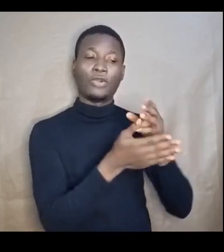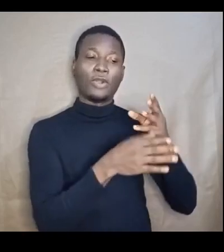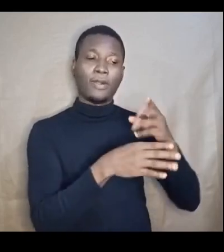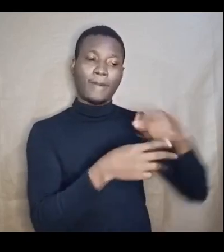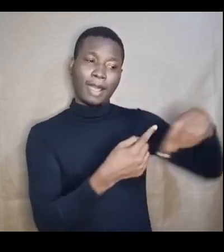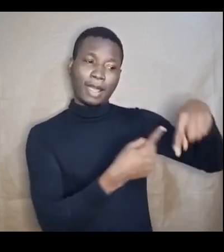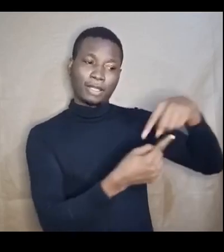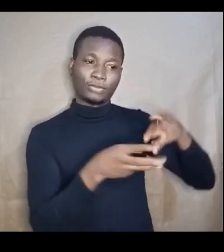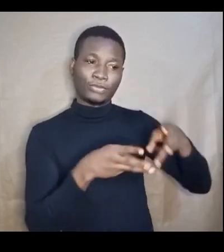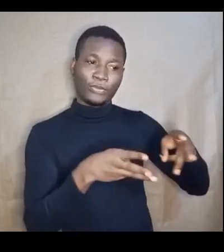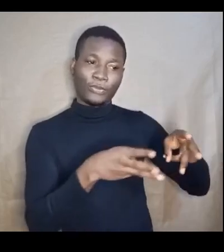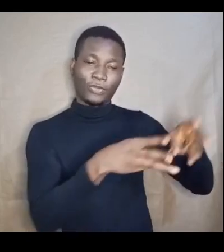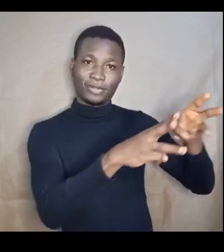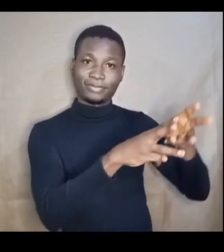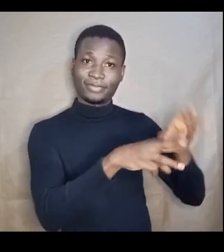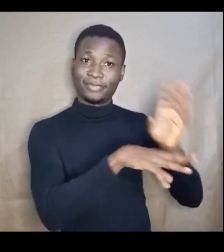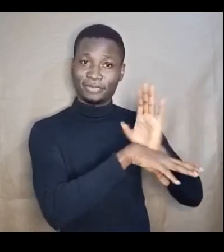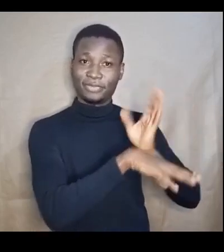same waterway,